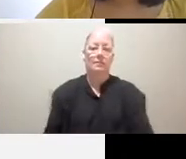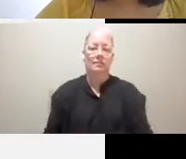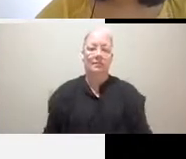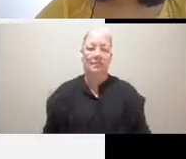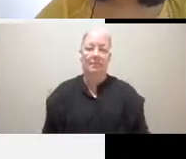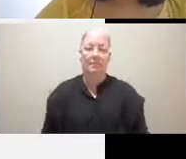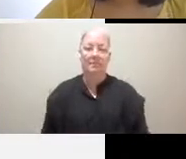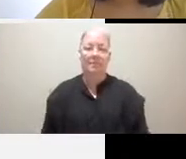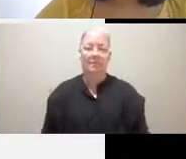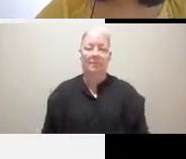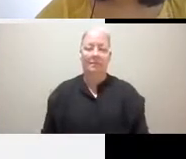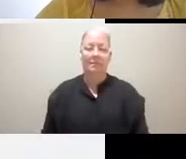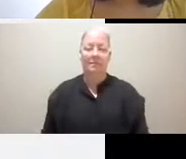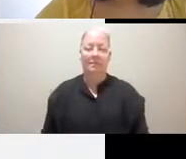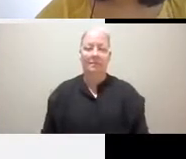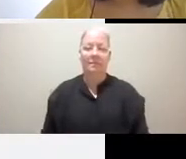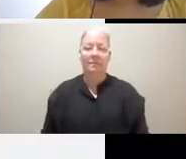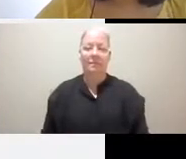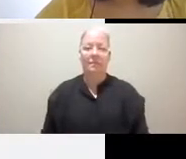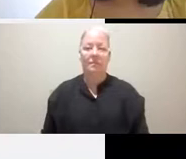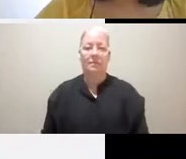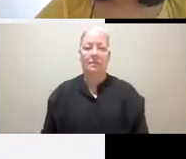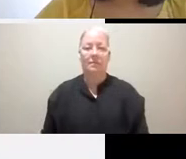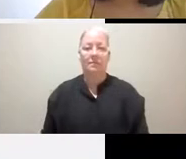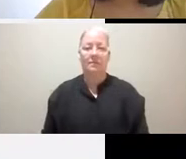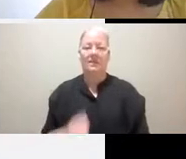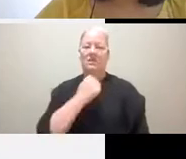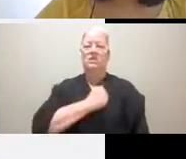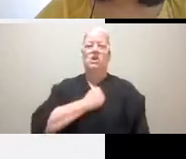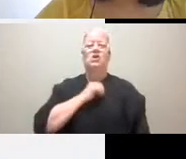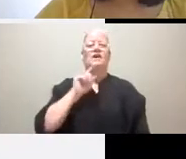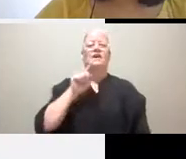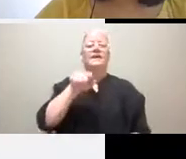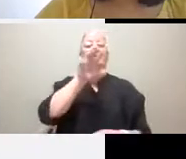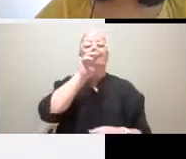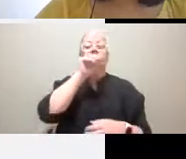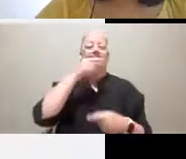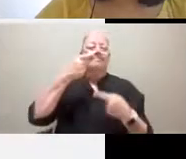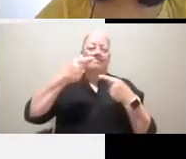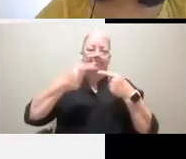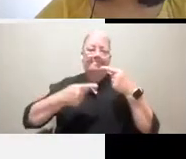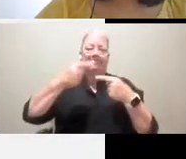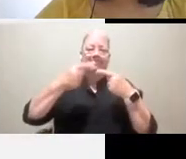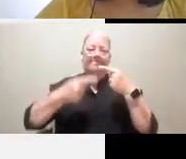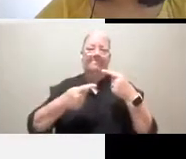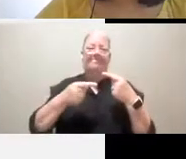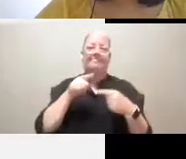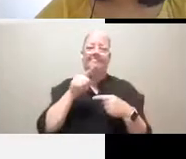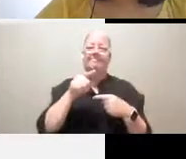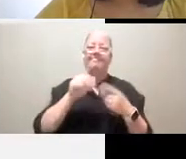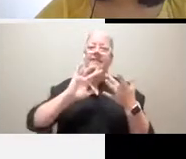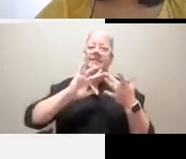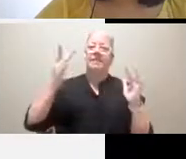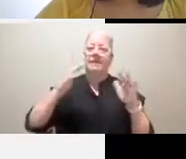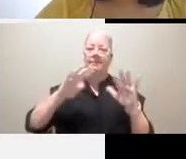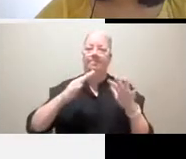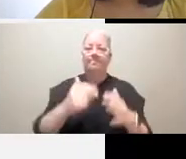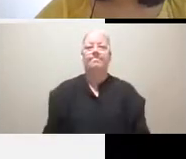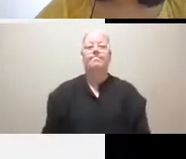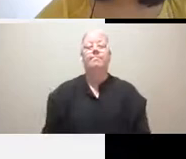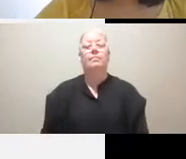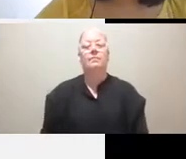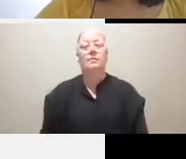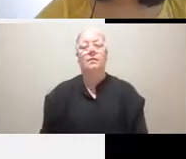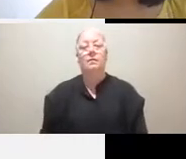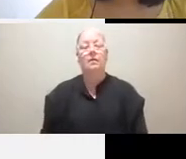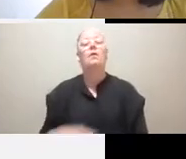we ensure that all these people are able